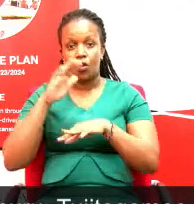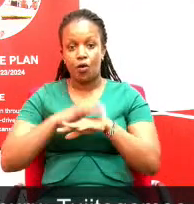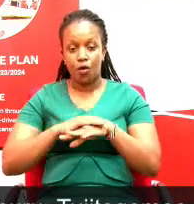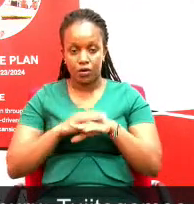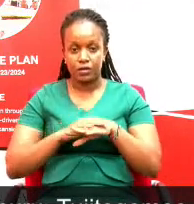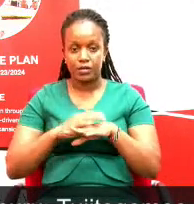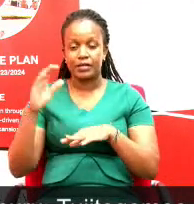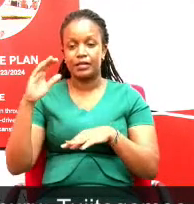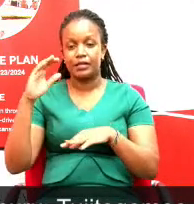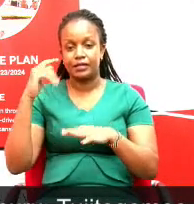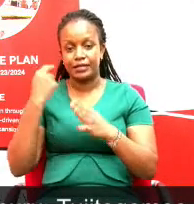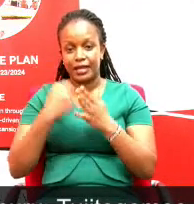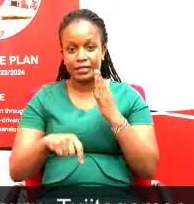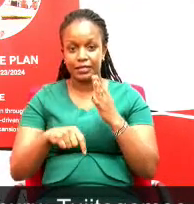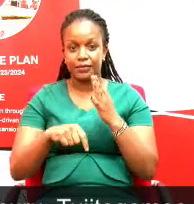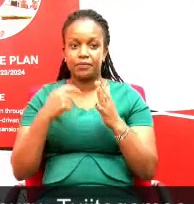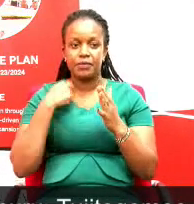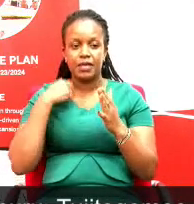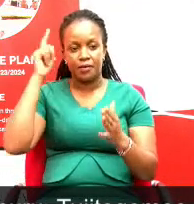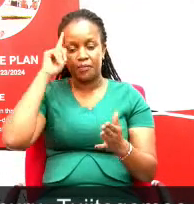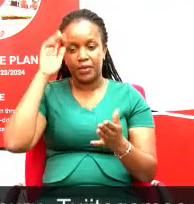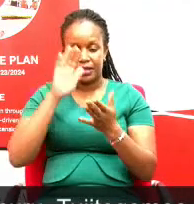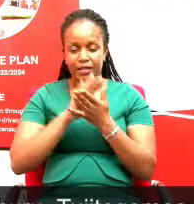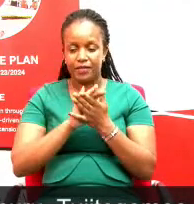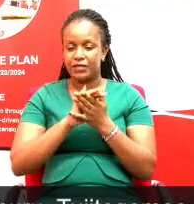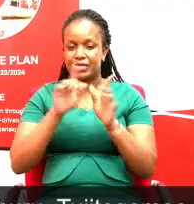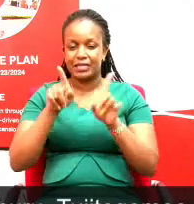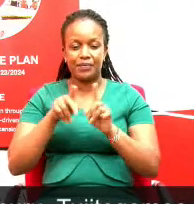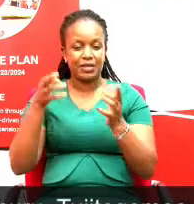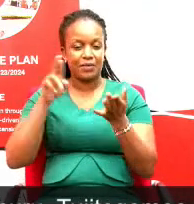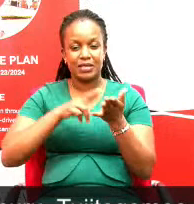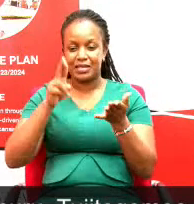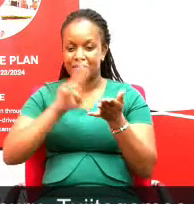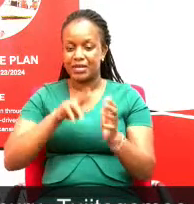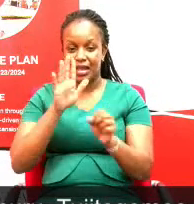compliance. I do not want to really belabor this so much.